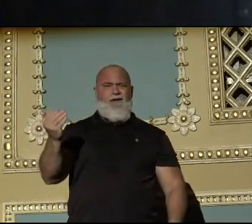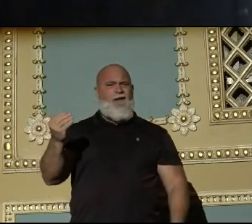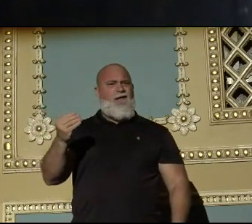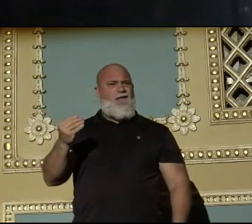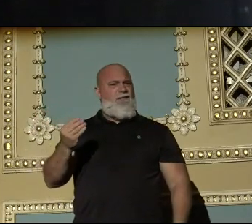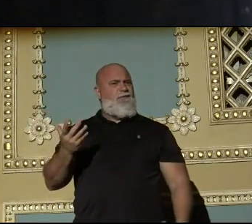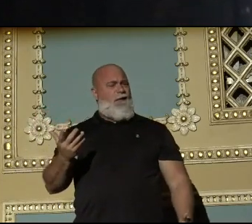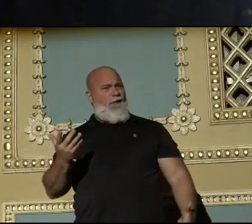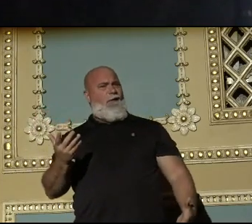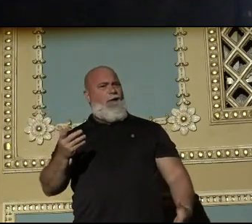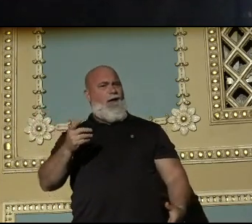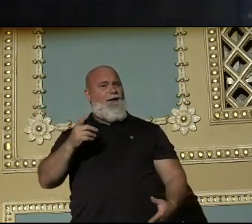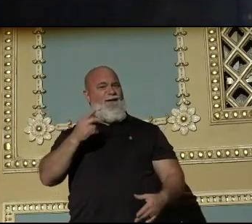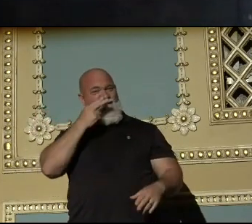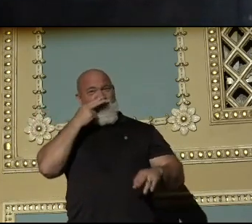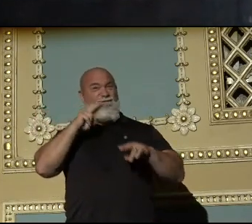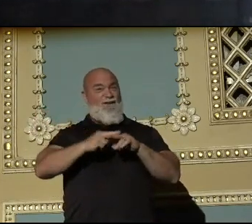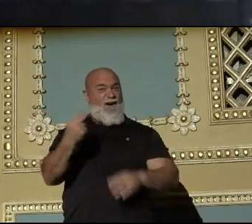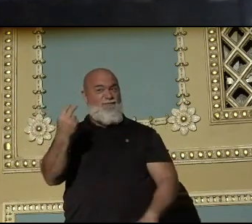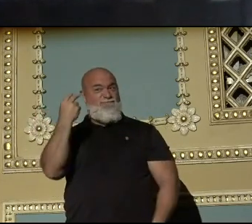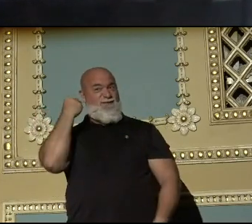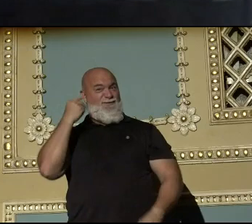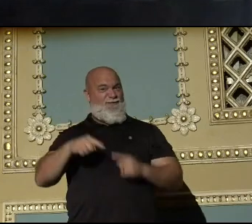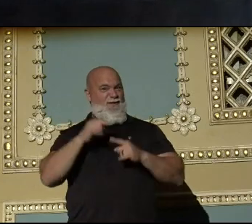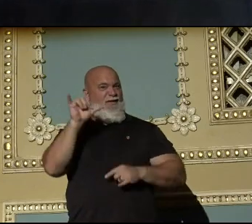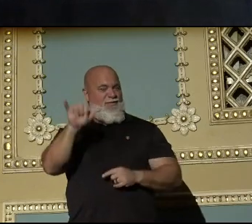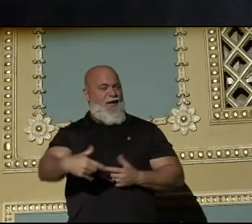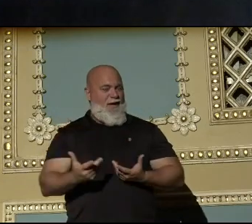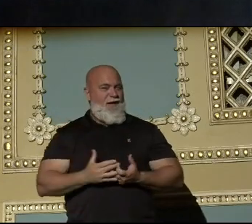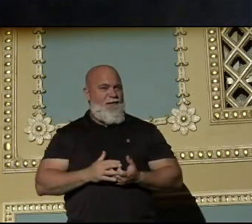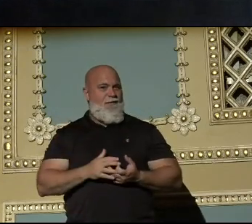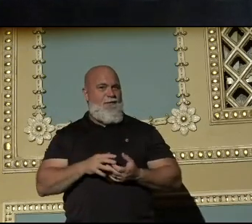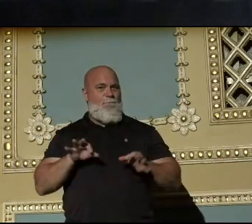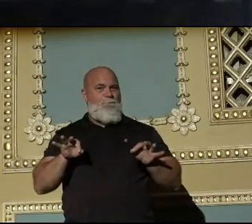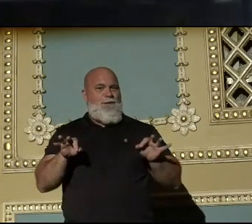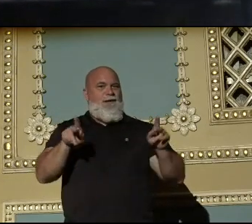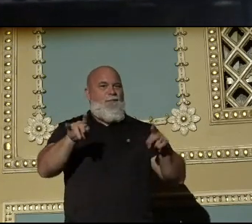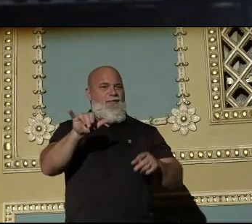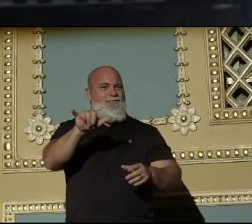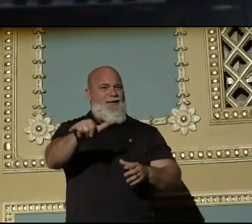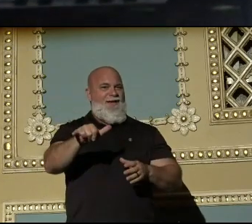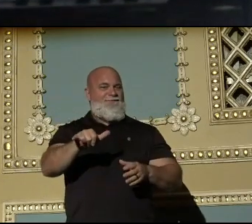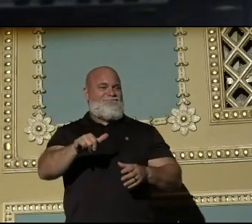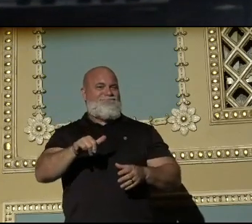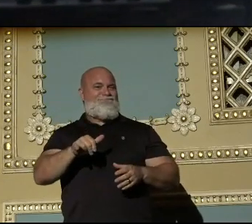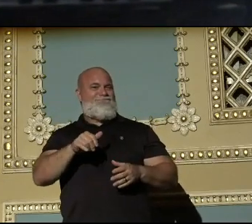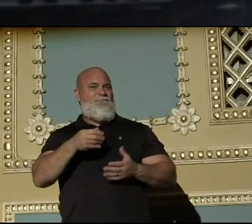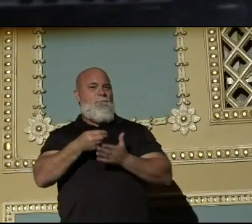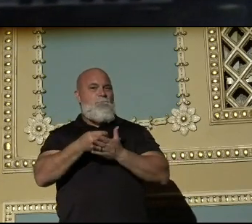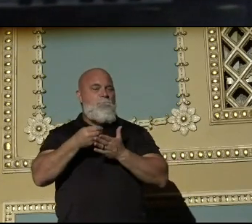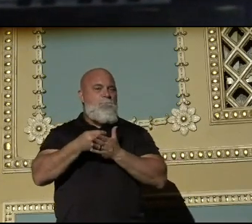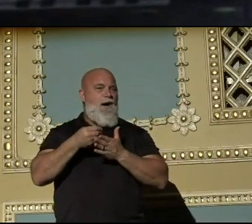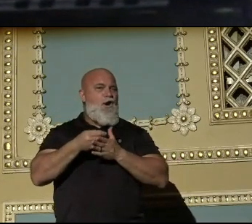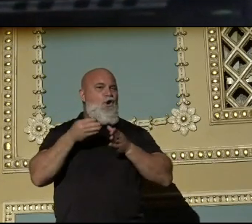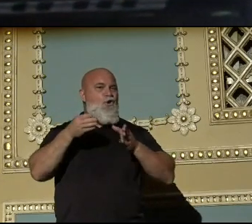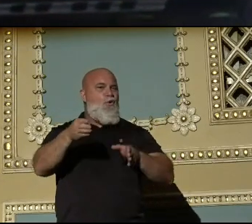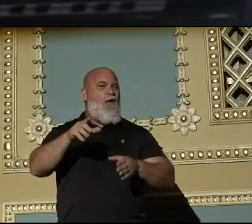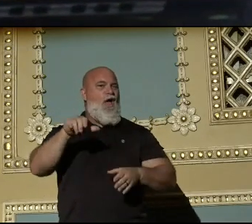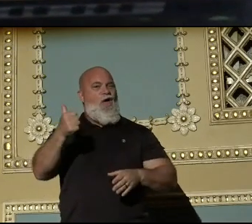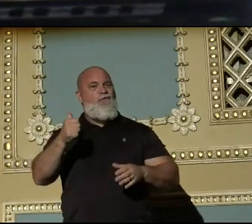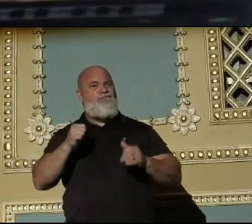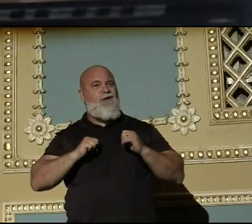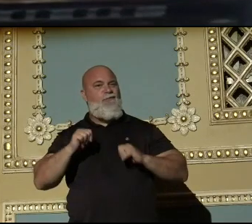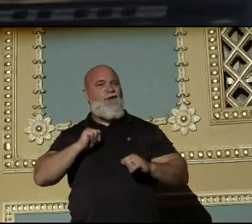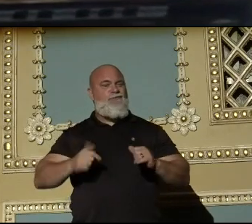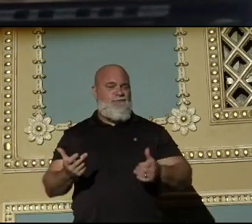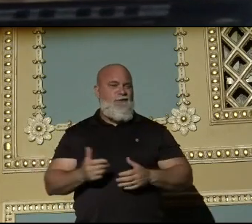it's kind of a fun memory that people would pick up these during another show at the Paramount. So that's